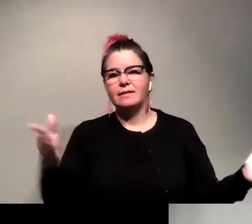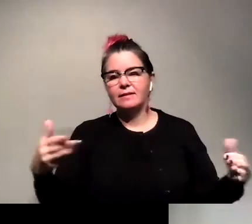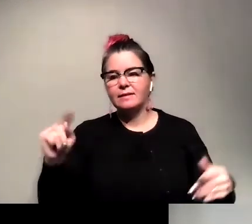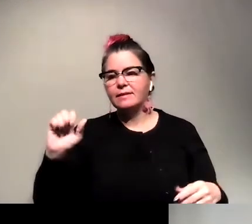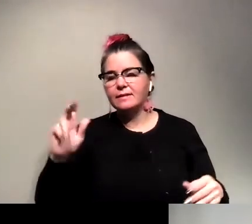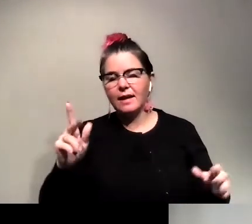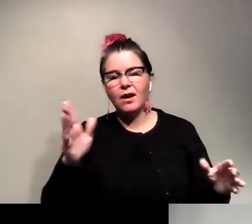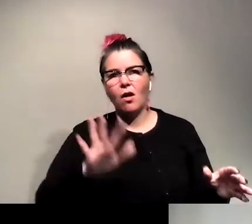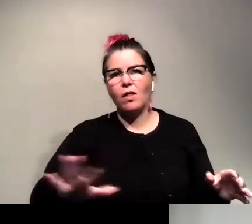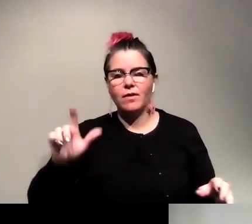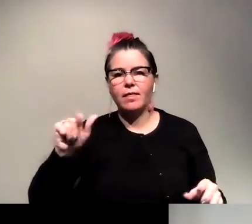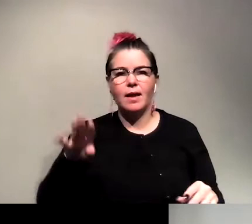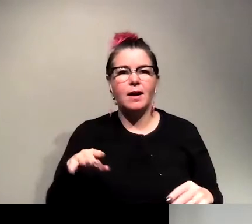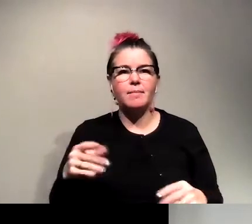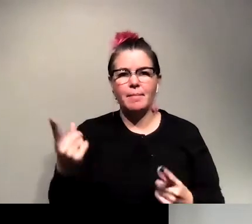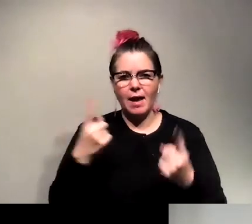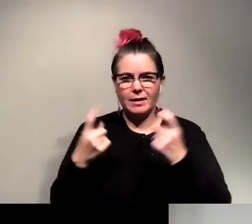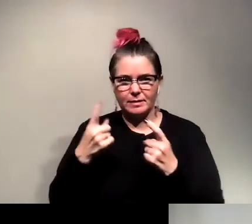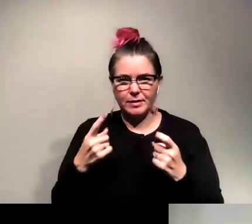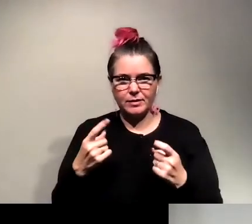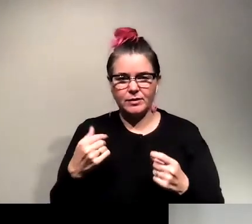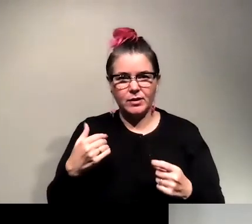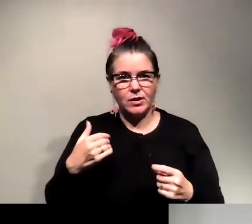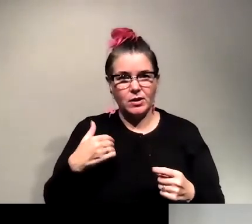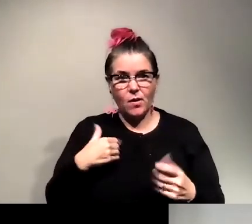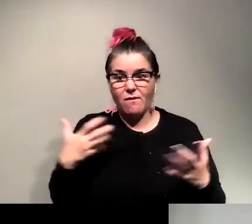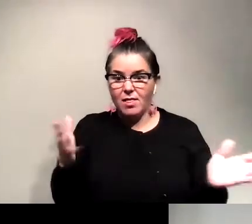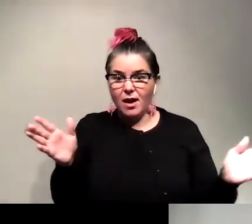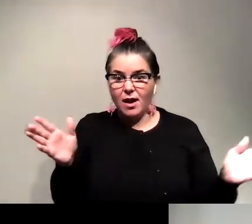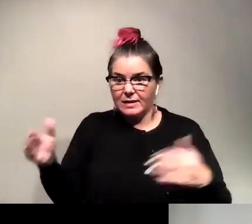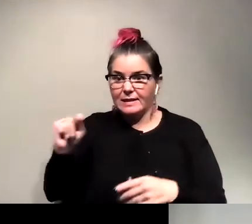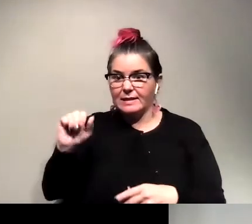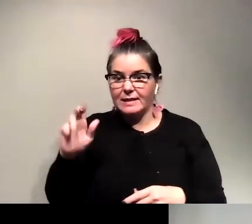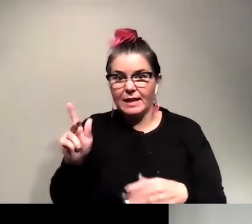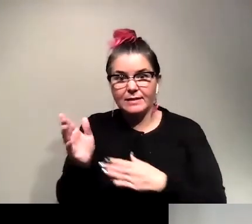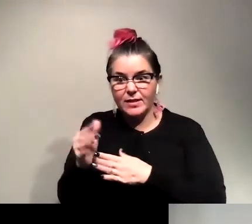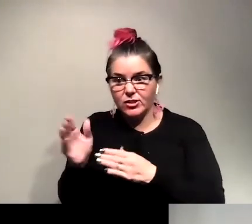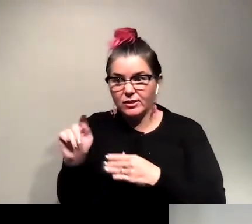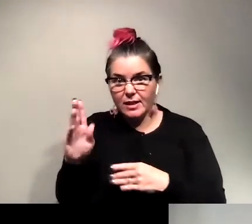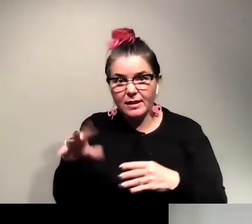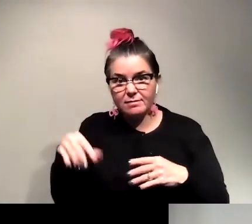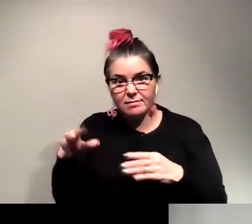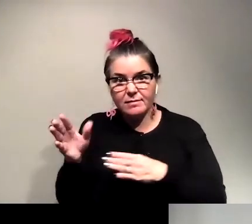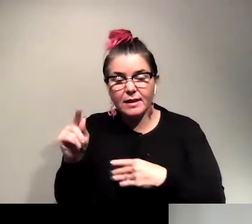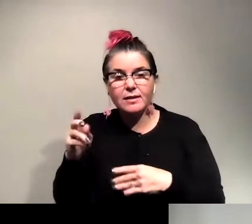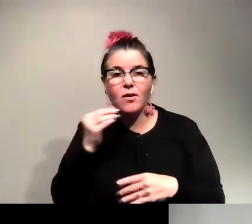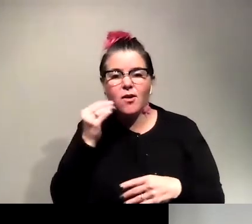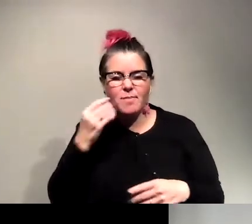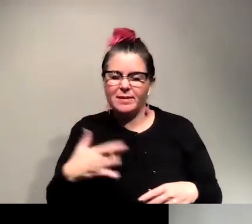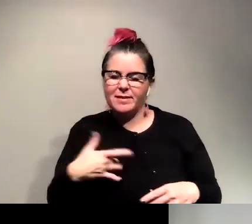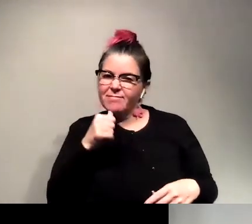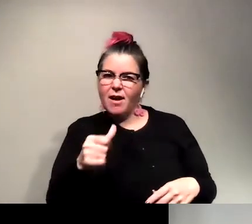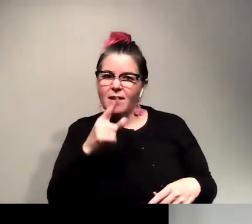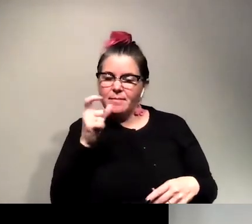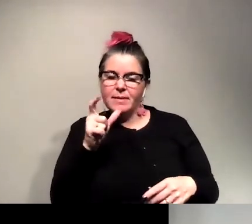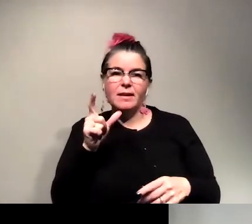the lab, I get asked if I have like a lot of tanks at home. And I generally don't because I get so much marine